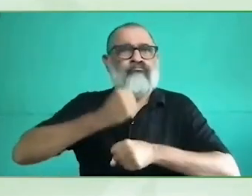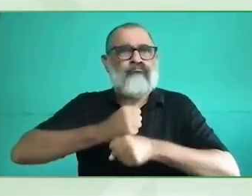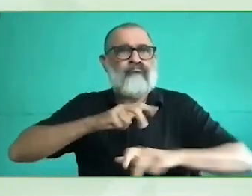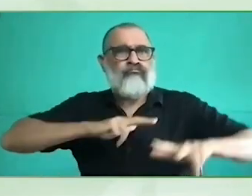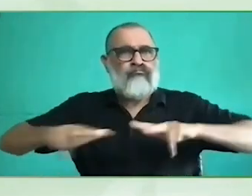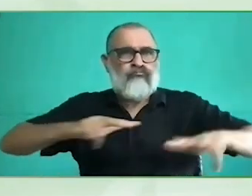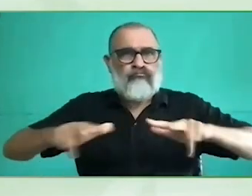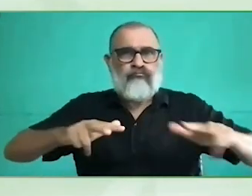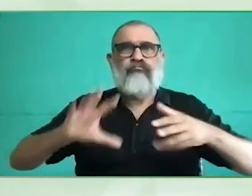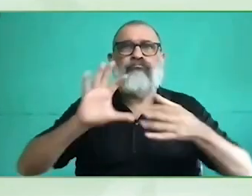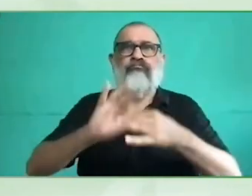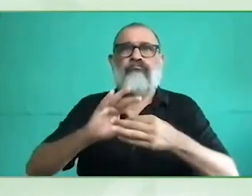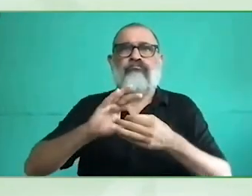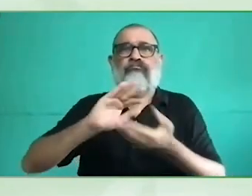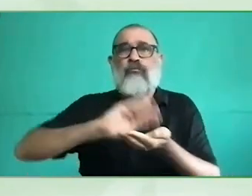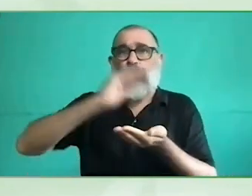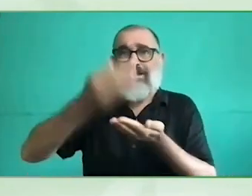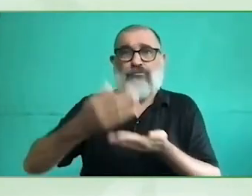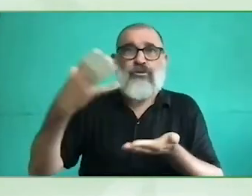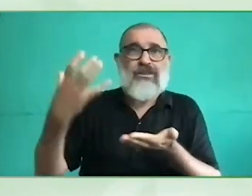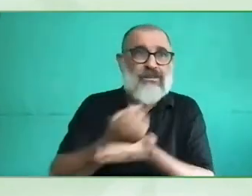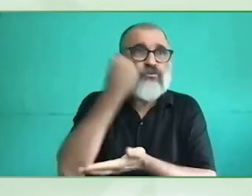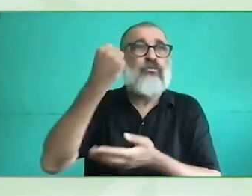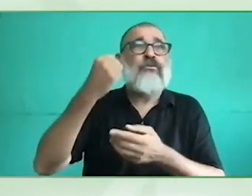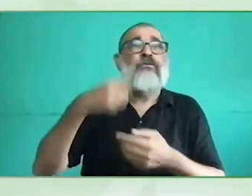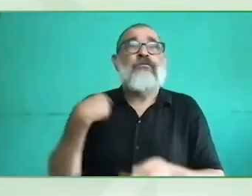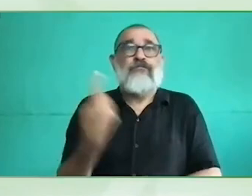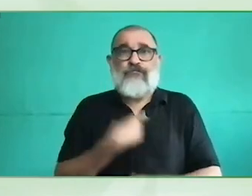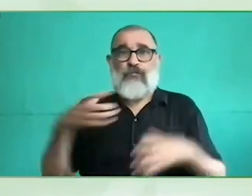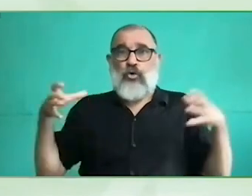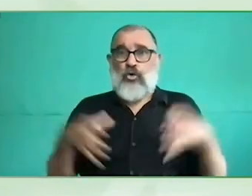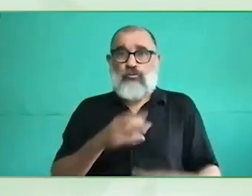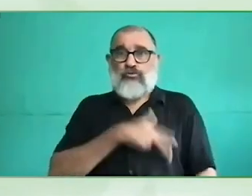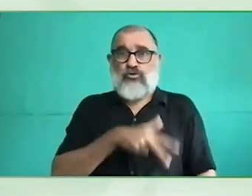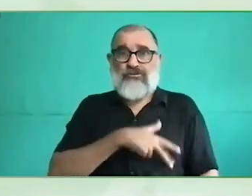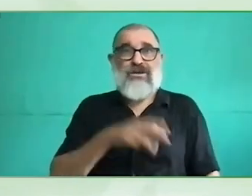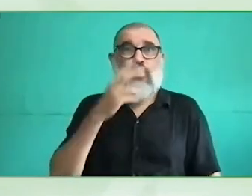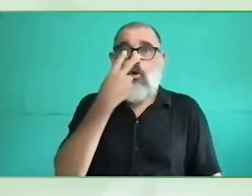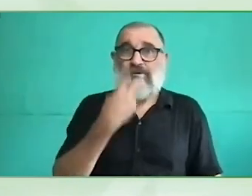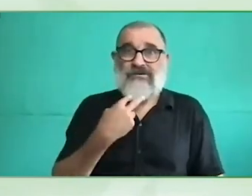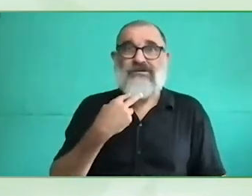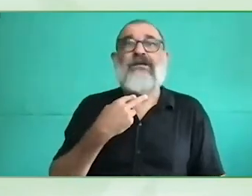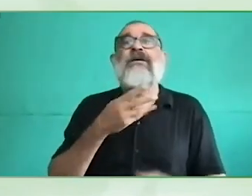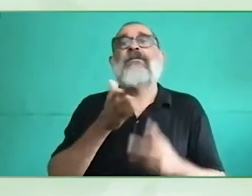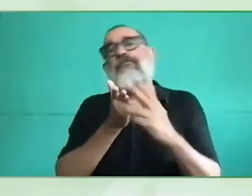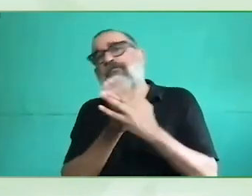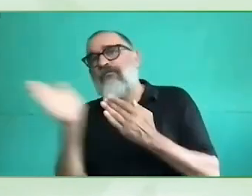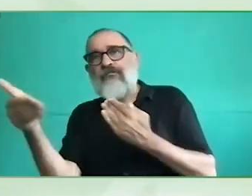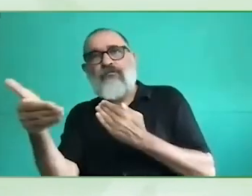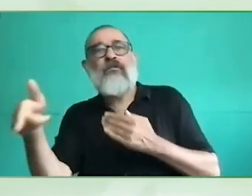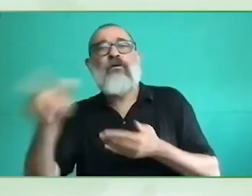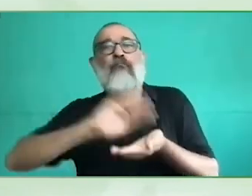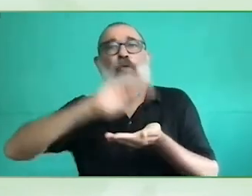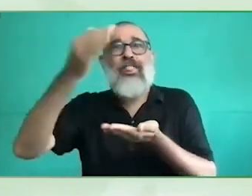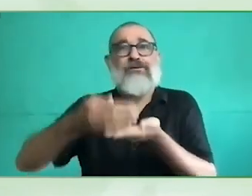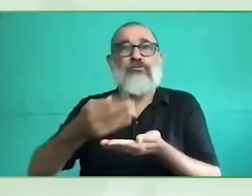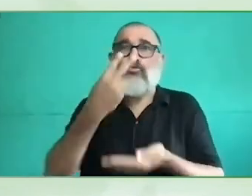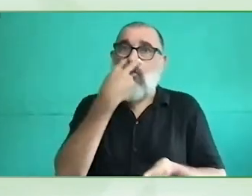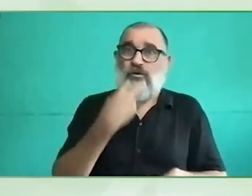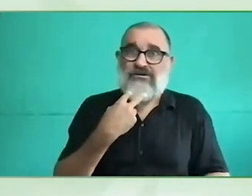por supuesto, no podía faltar para darnos la bienvenida, Martín, Mr. Excel, aquí a mi derecha.